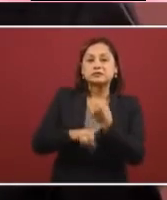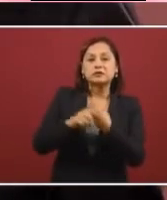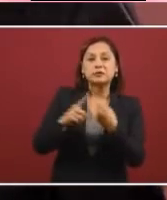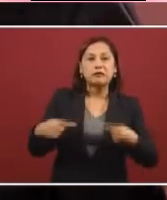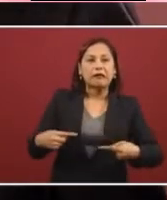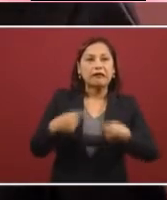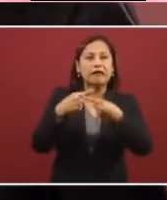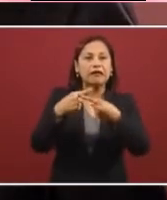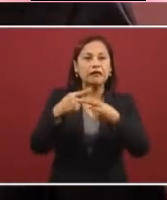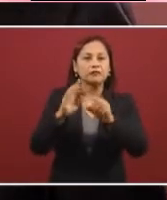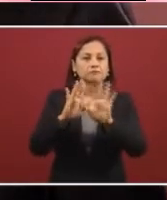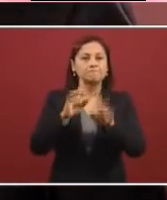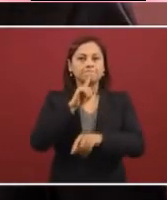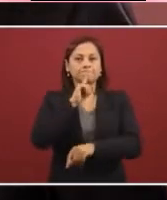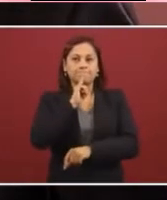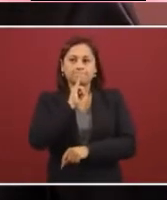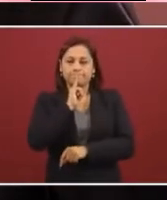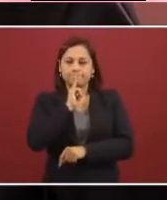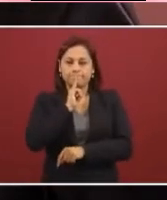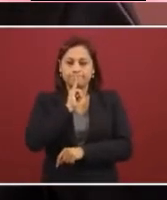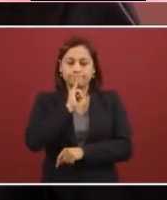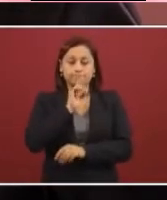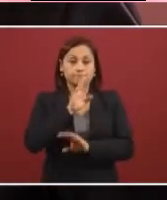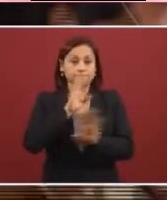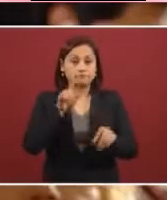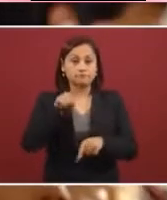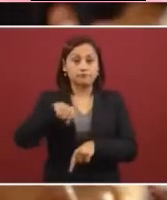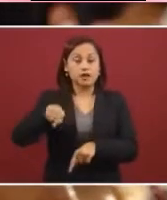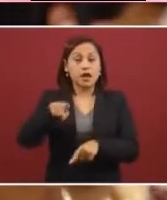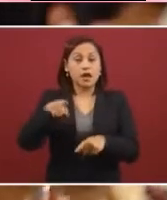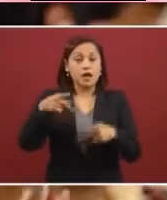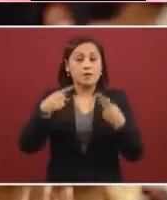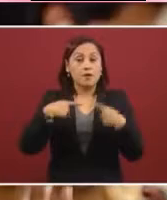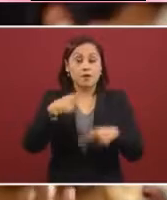Sixty percent did not want to talk about the conflict.